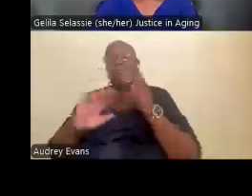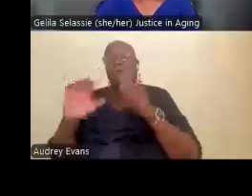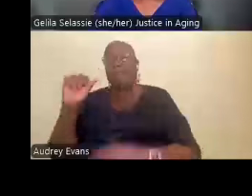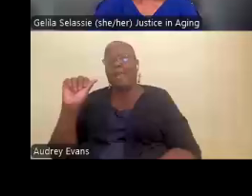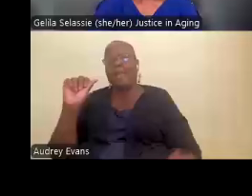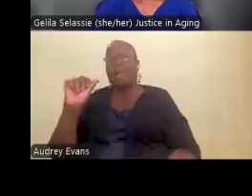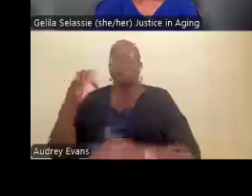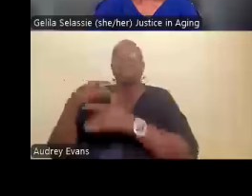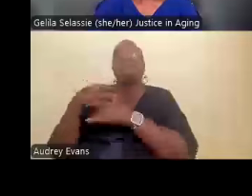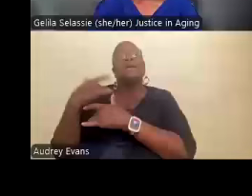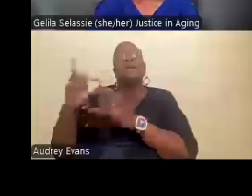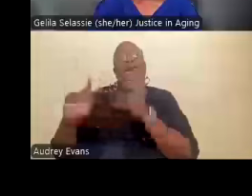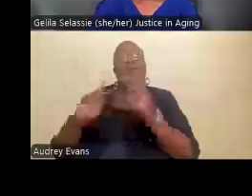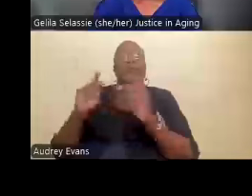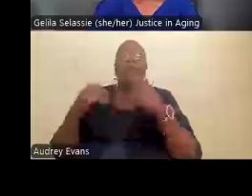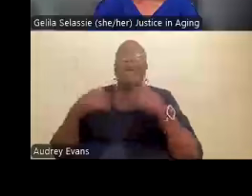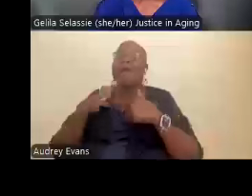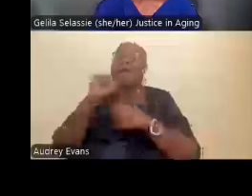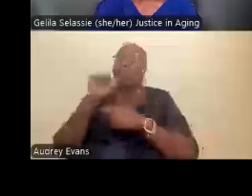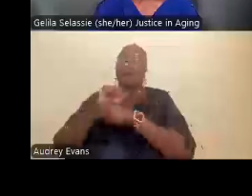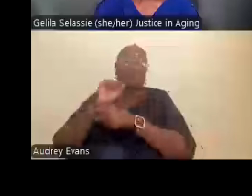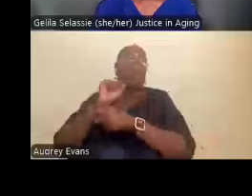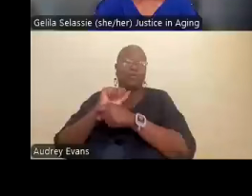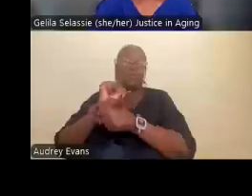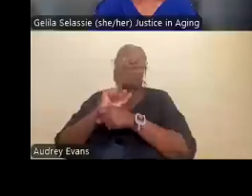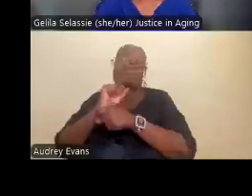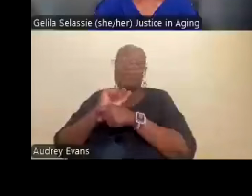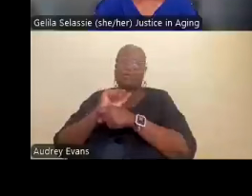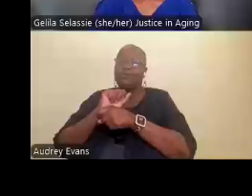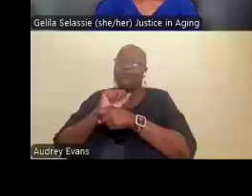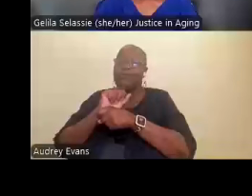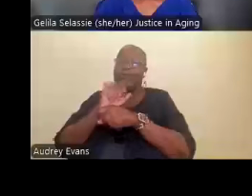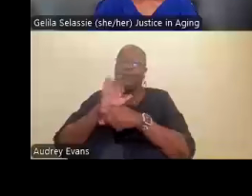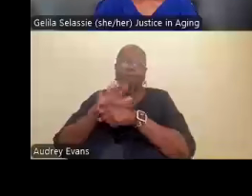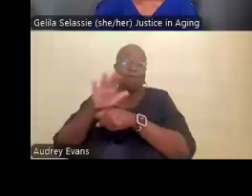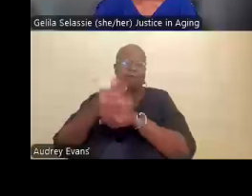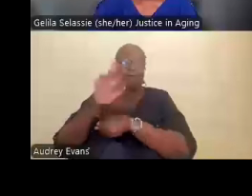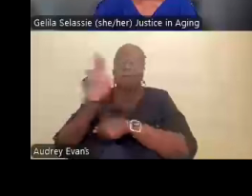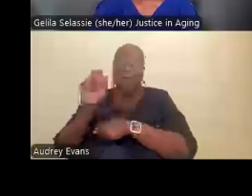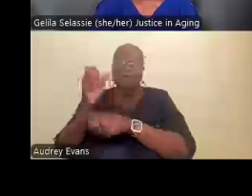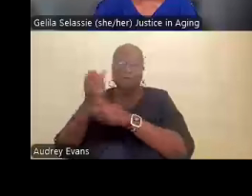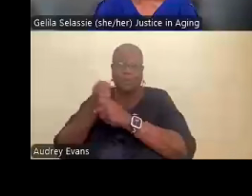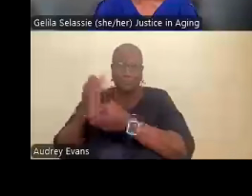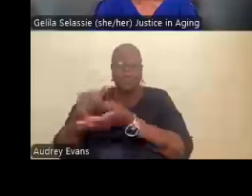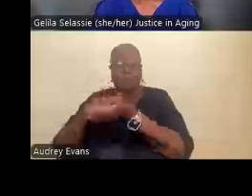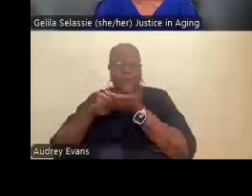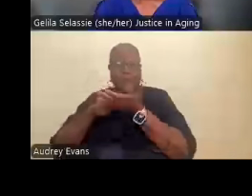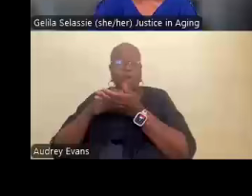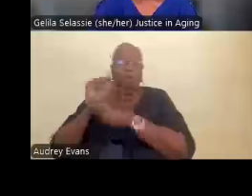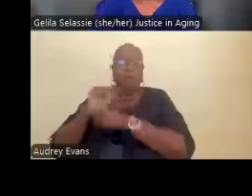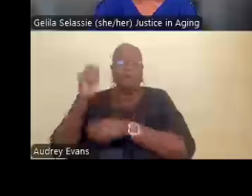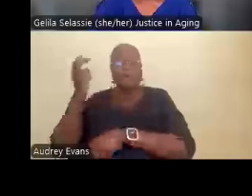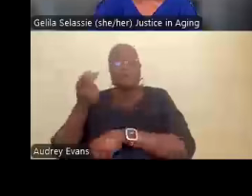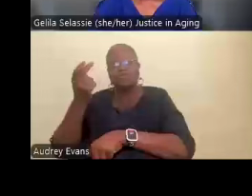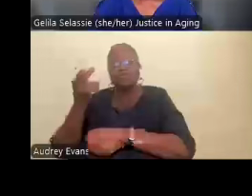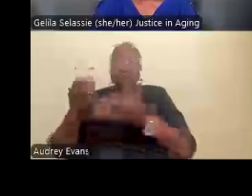That's typically people who have not worked long enough in the US to get the required work history, or